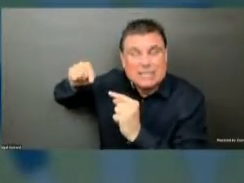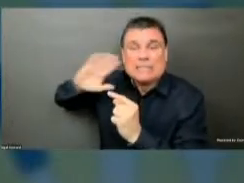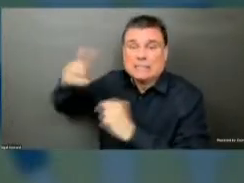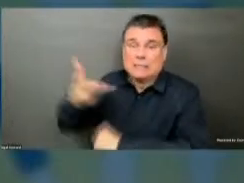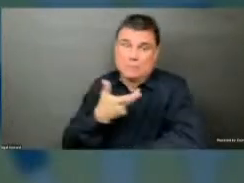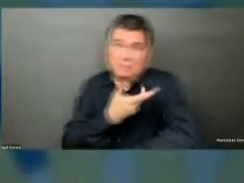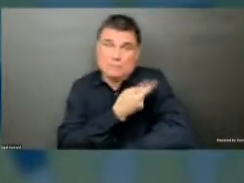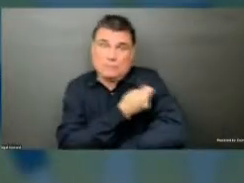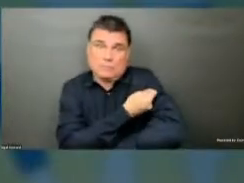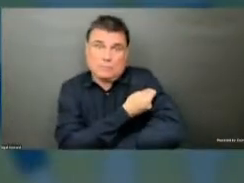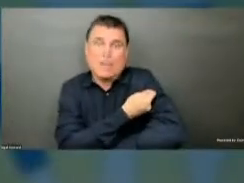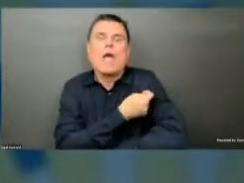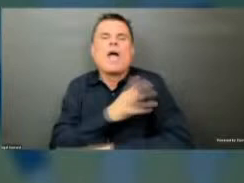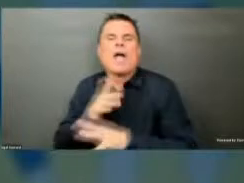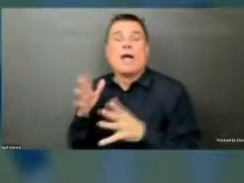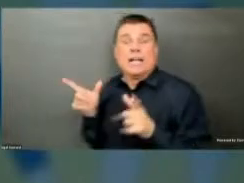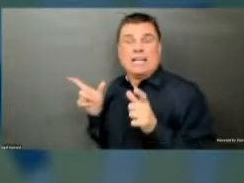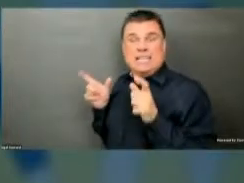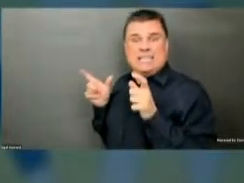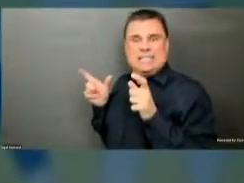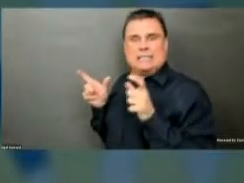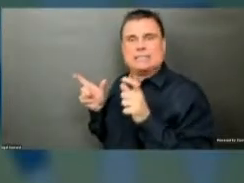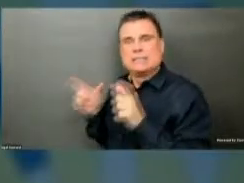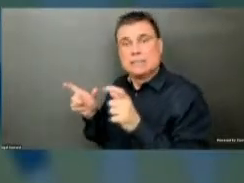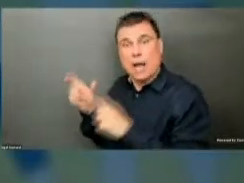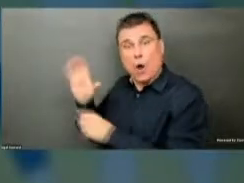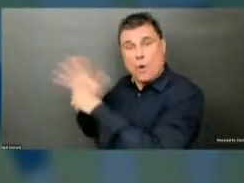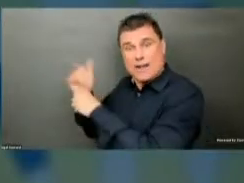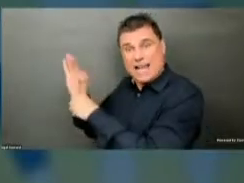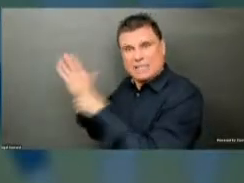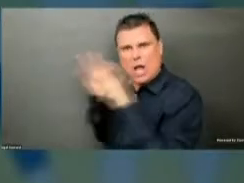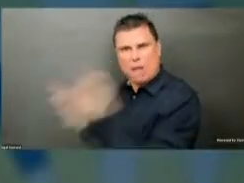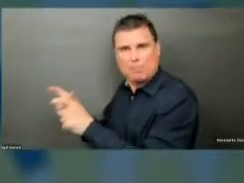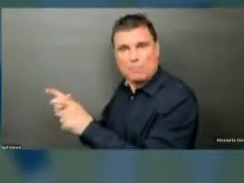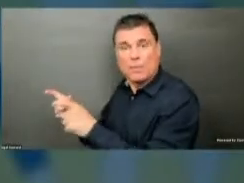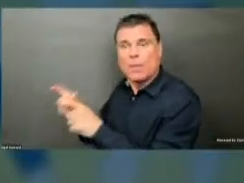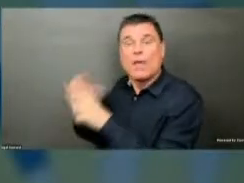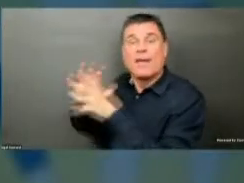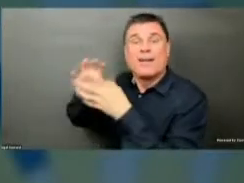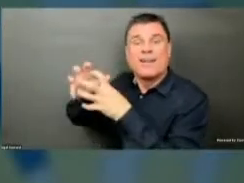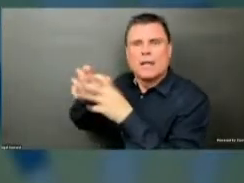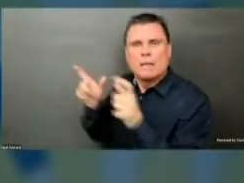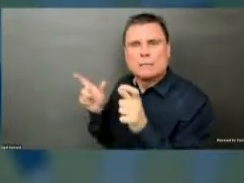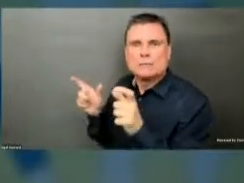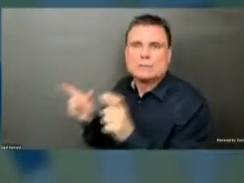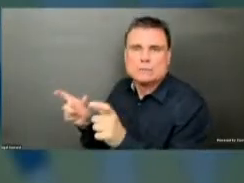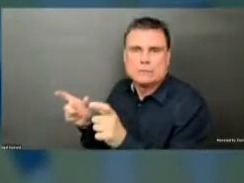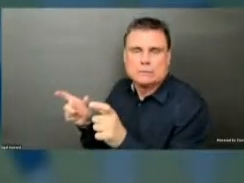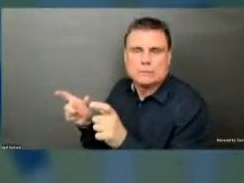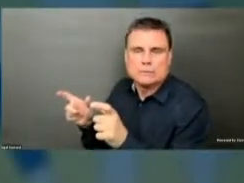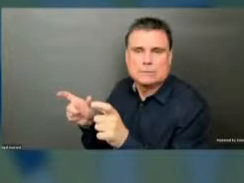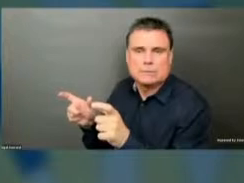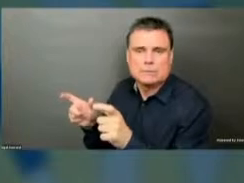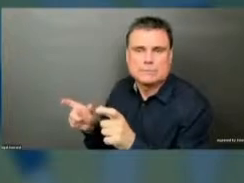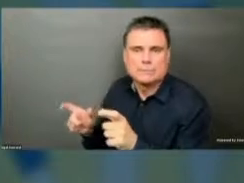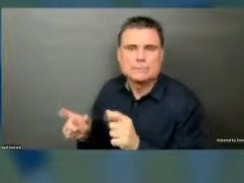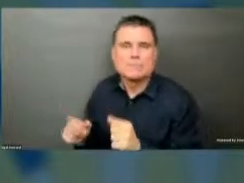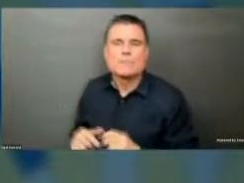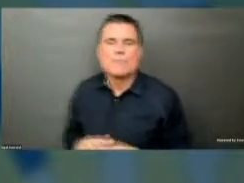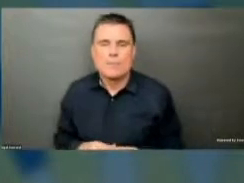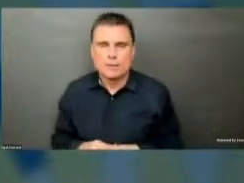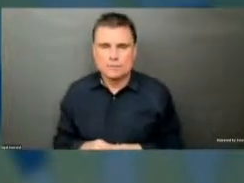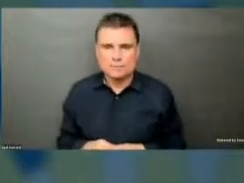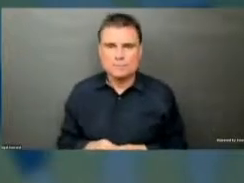what we have as of yesterday here in British Columbia. We've sequenced about 4,500